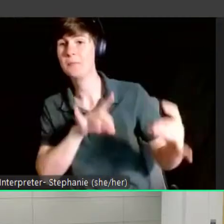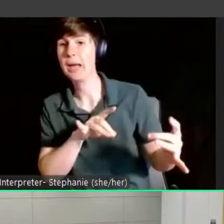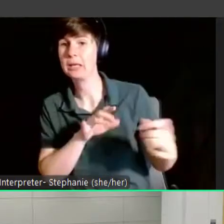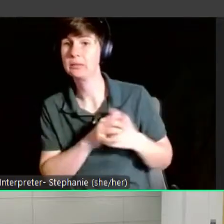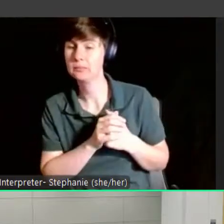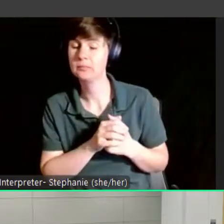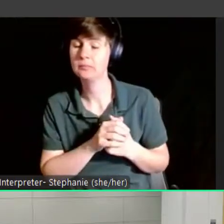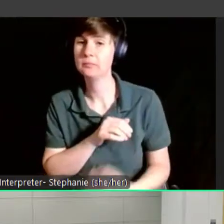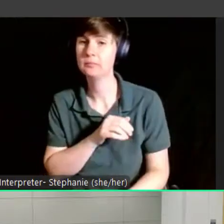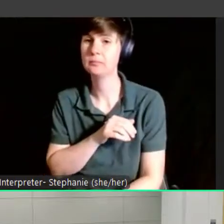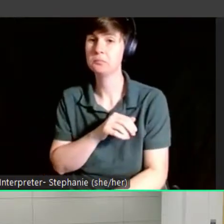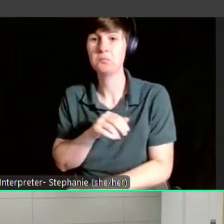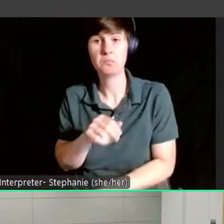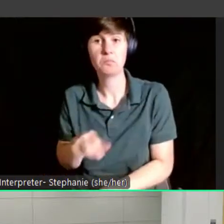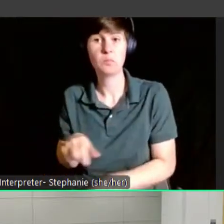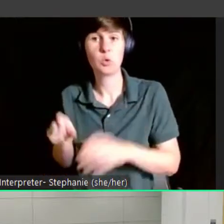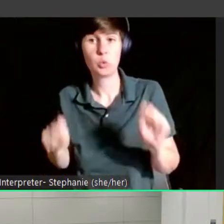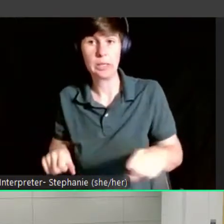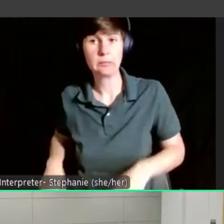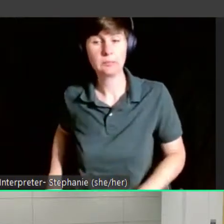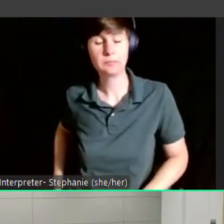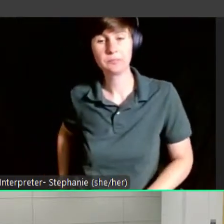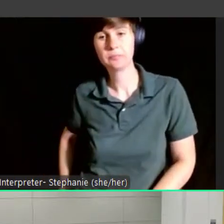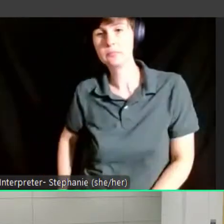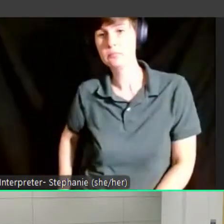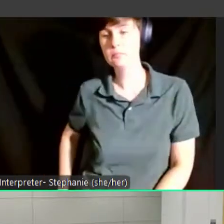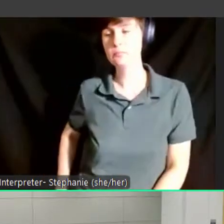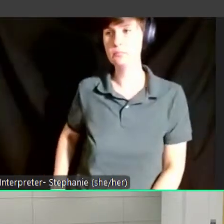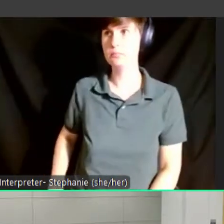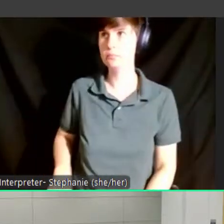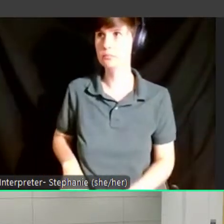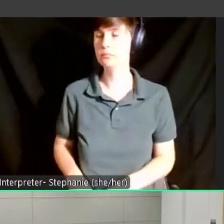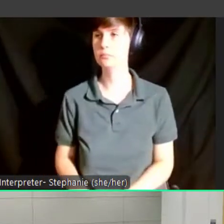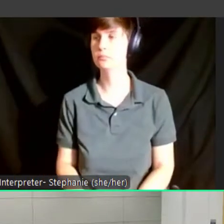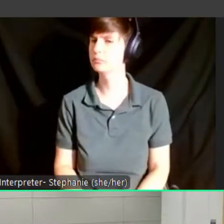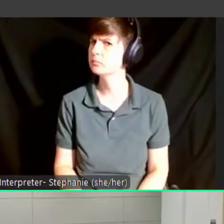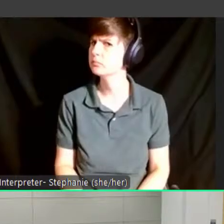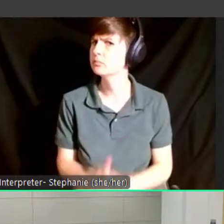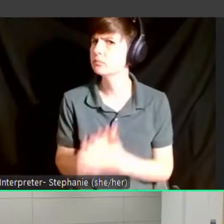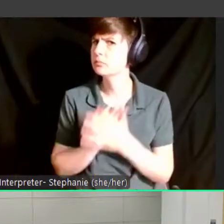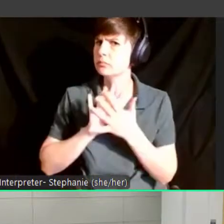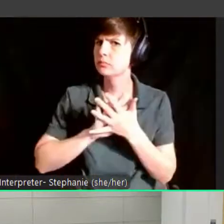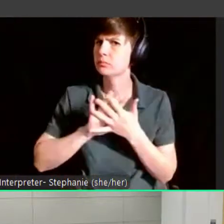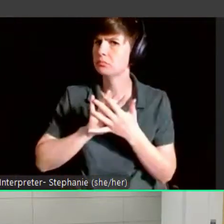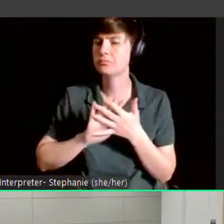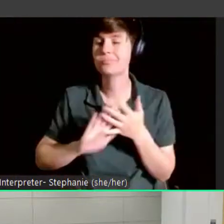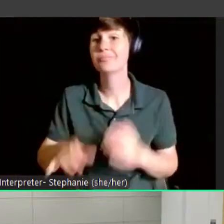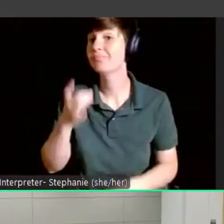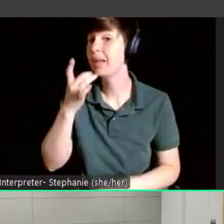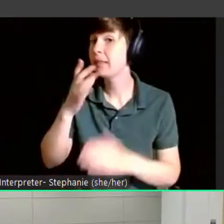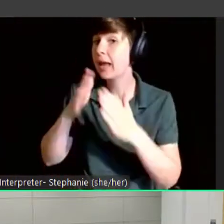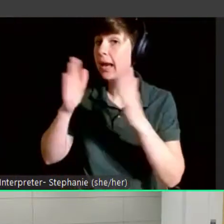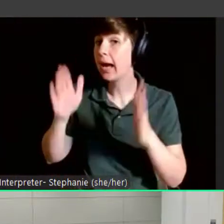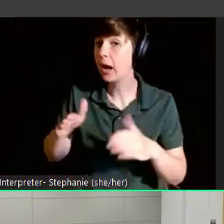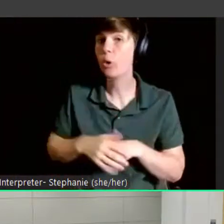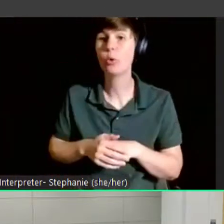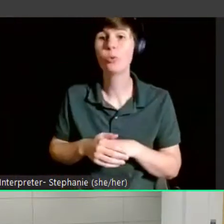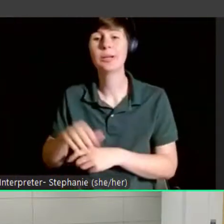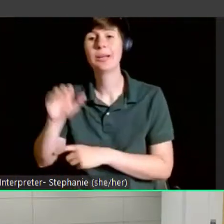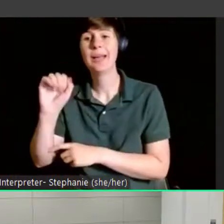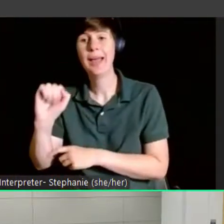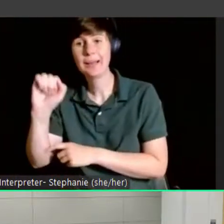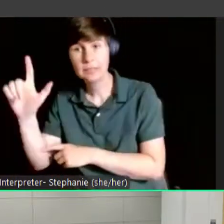so they can have more than like 20 answer when you do that. Yeah, Lighthouse, Access Living,